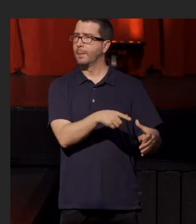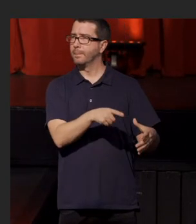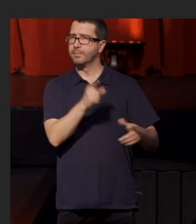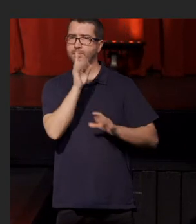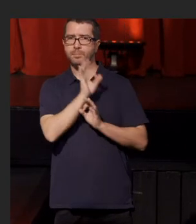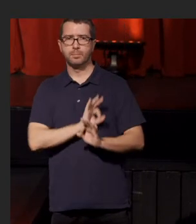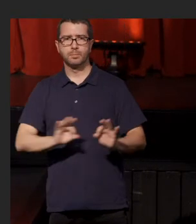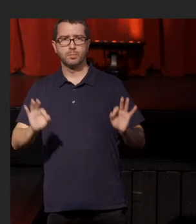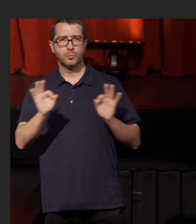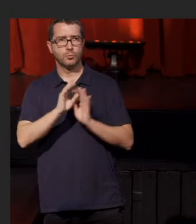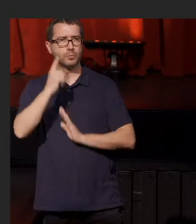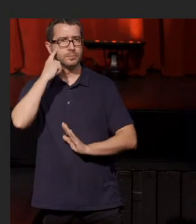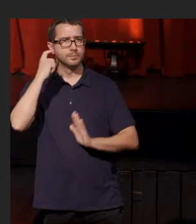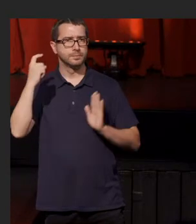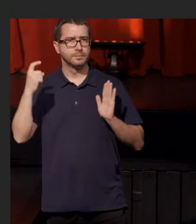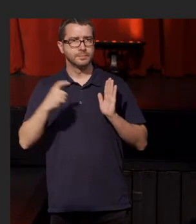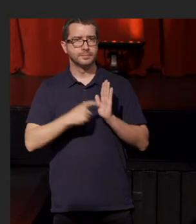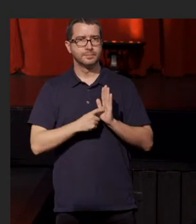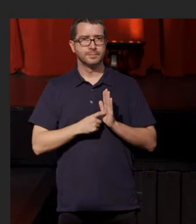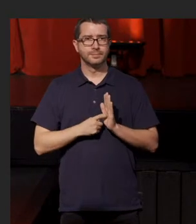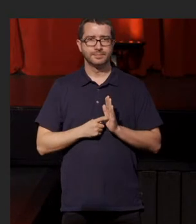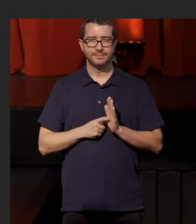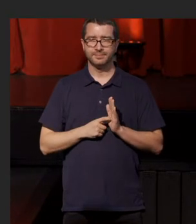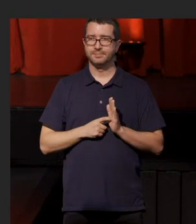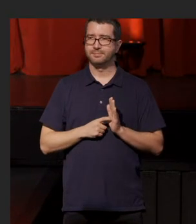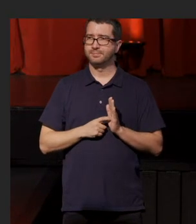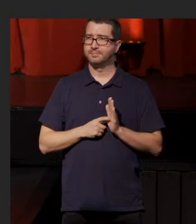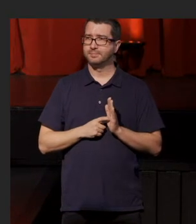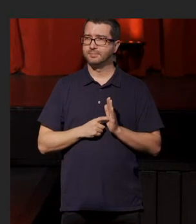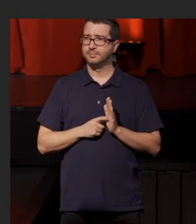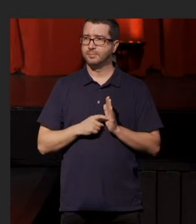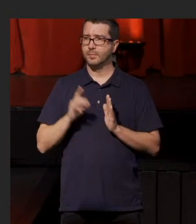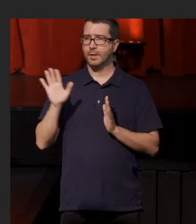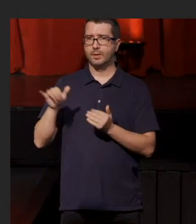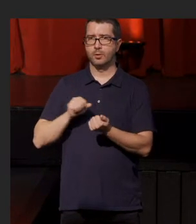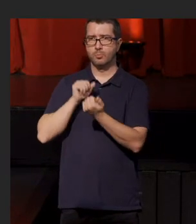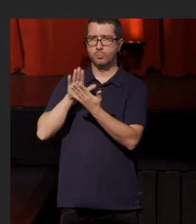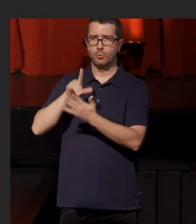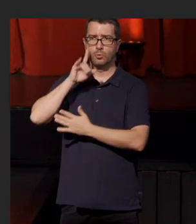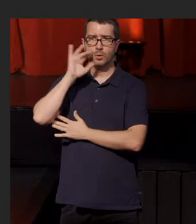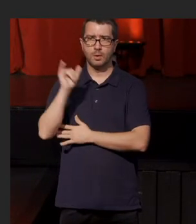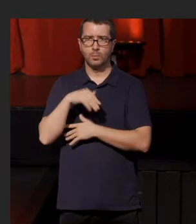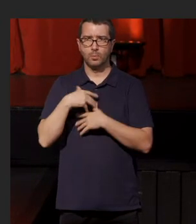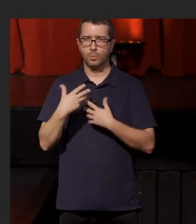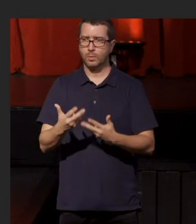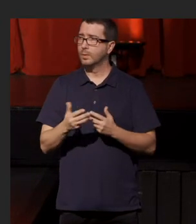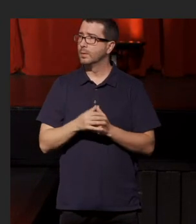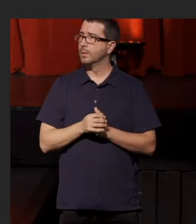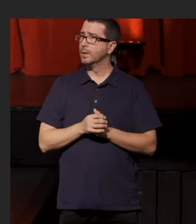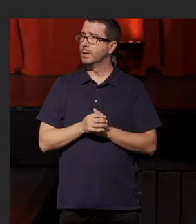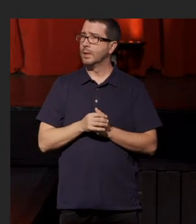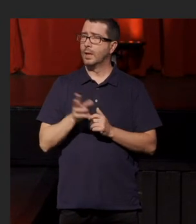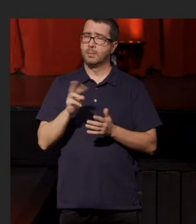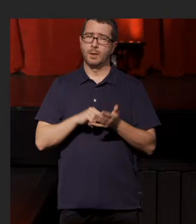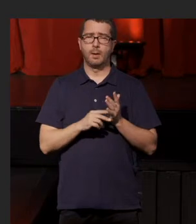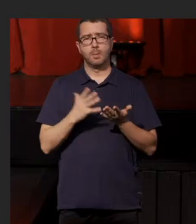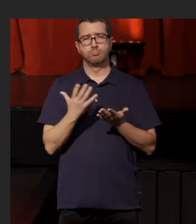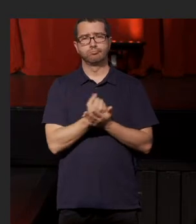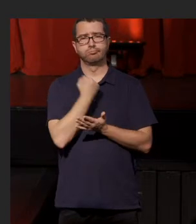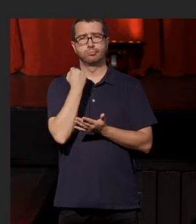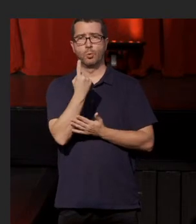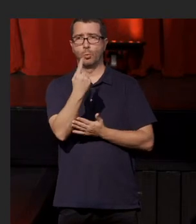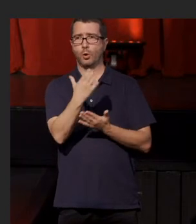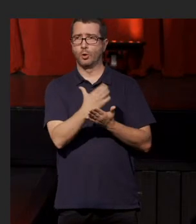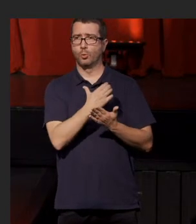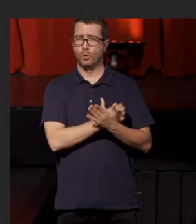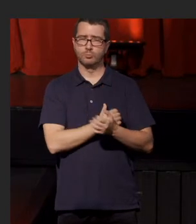that there's going to be innovation in what these approaches look like. And that means there is no like, oh, okay, I took one course, I'm digitally